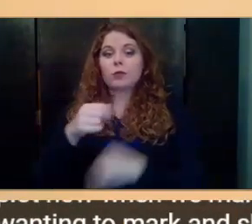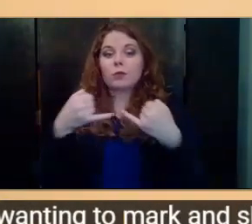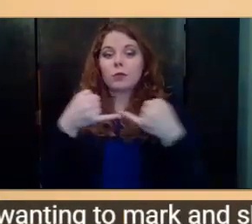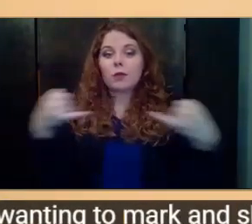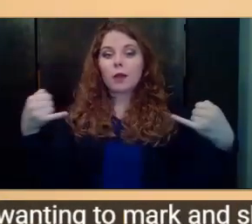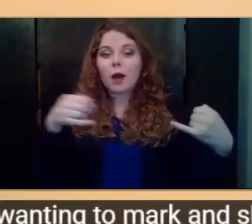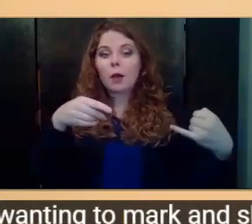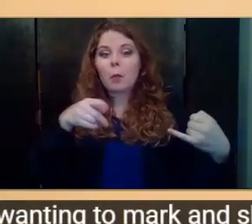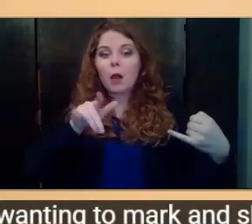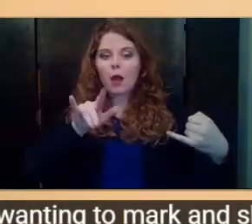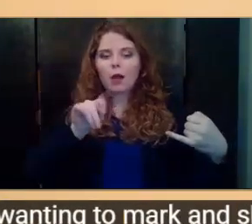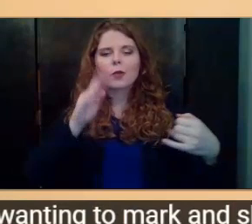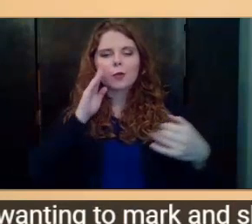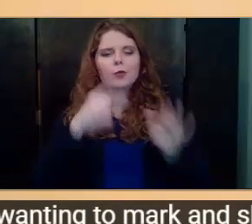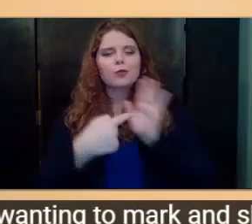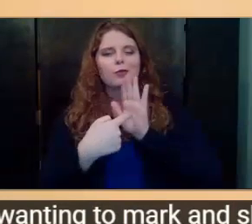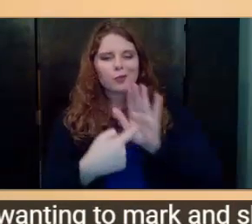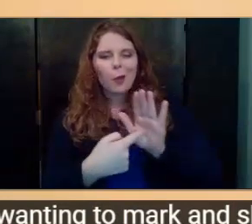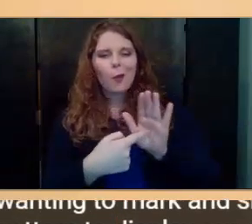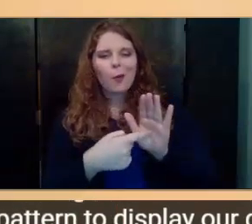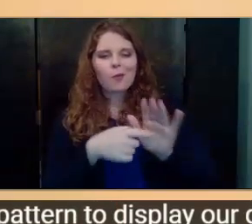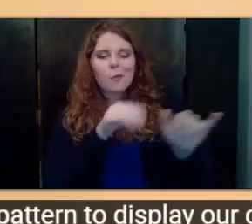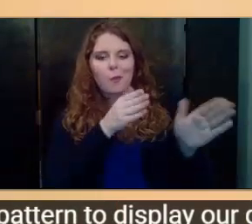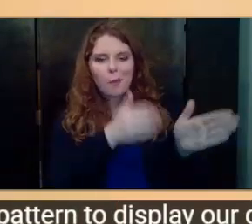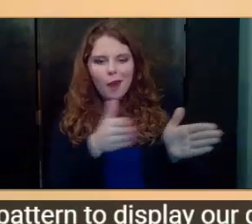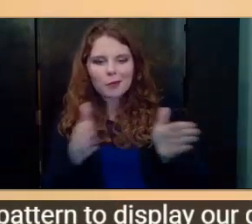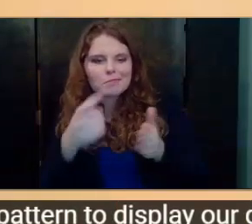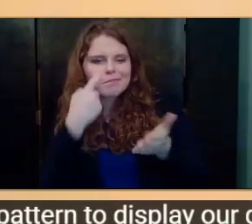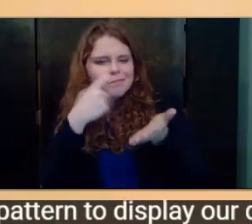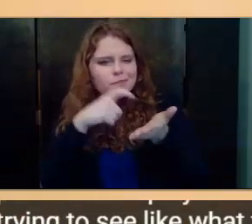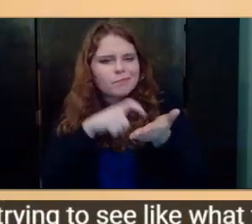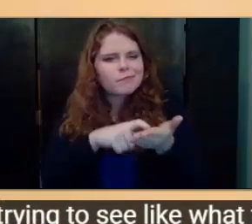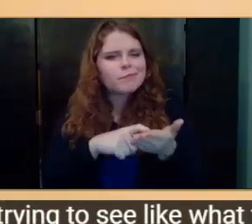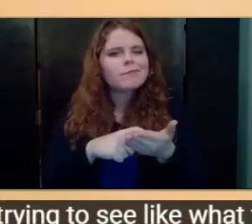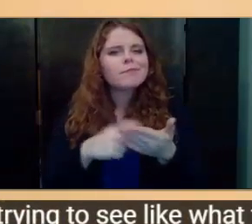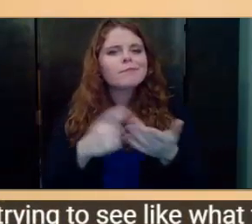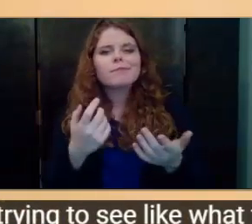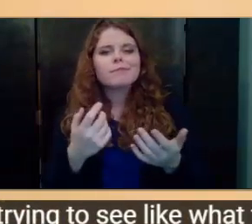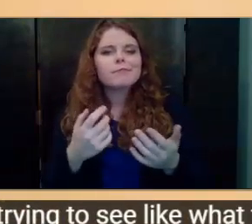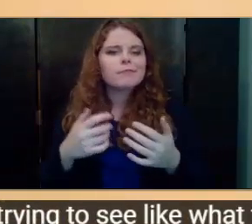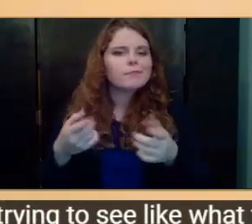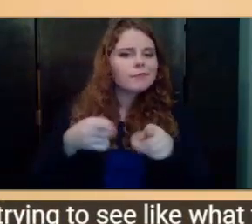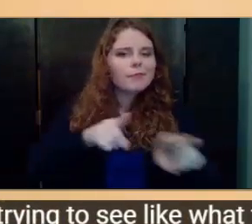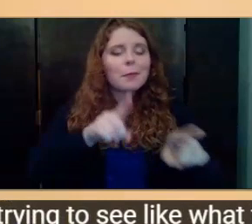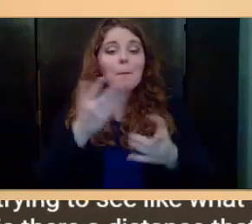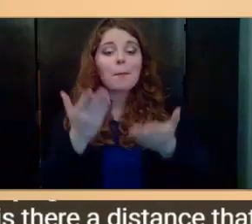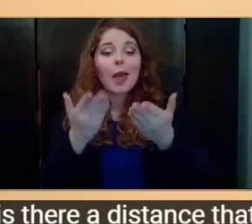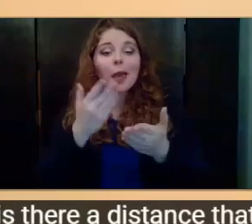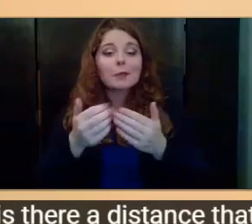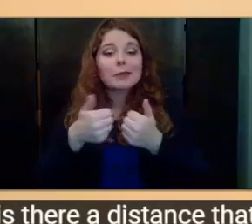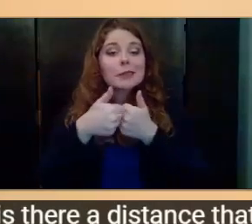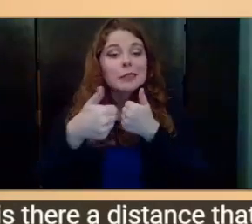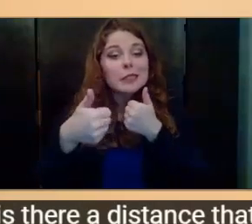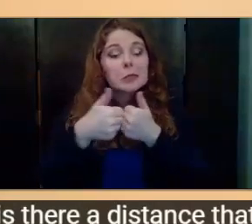and track a pattern to display our data. And we're trying to see, like, what trends we have. Is there a distance that was occurring